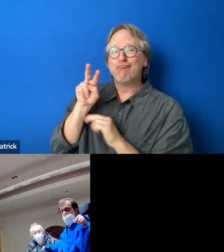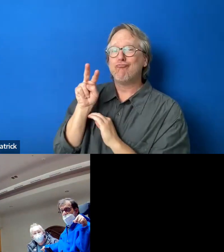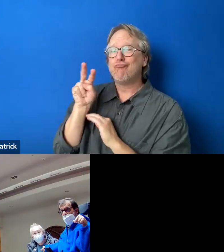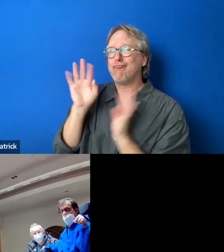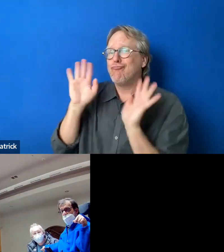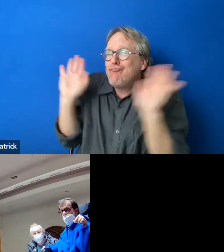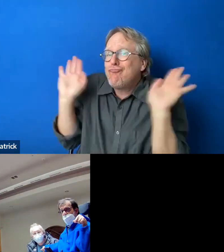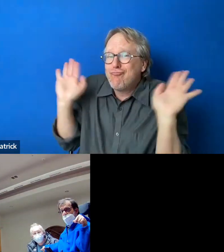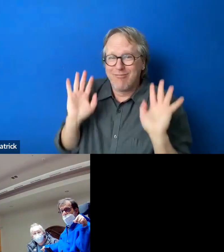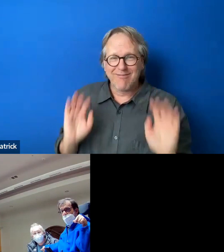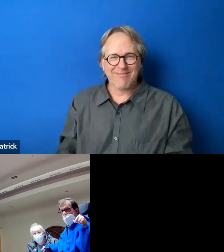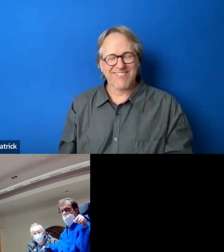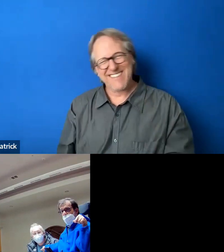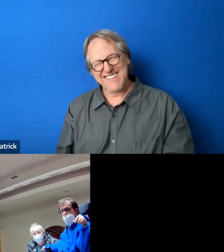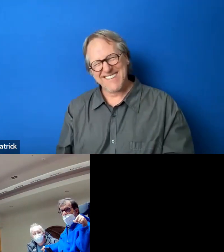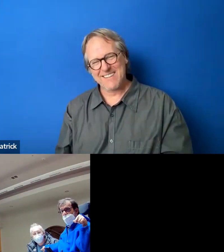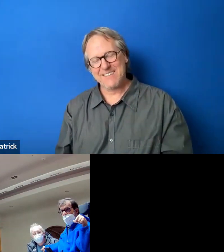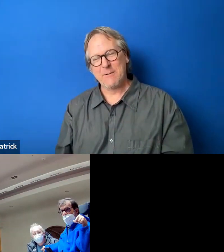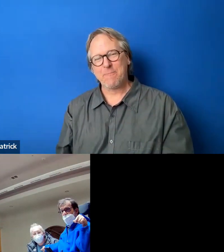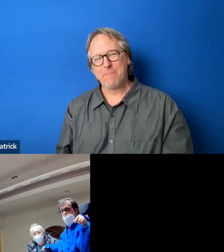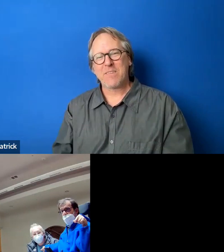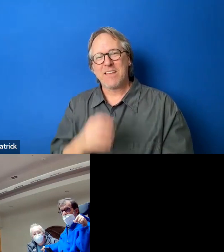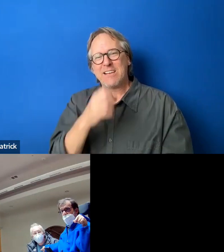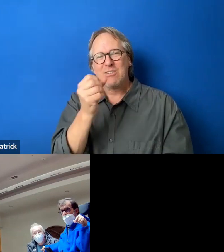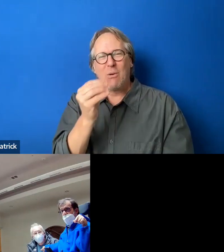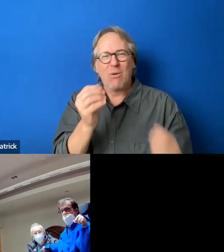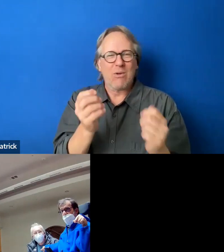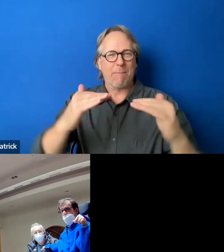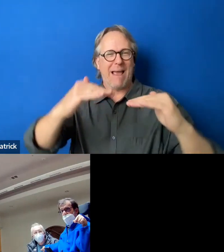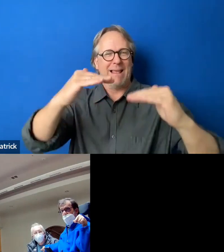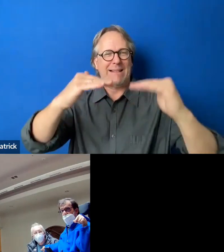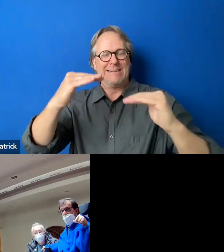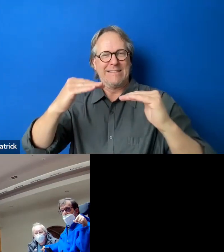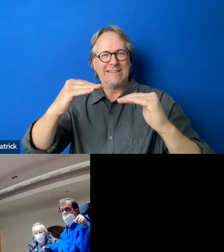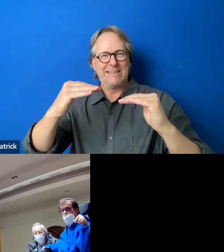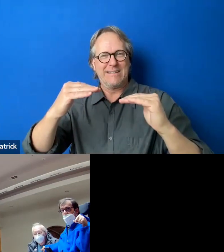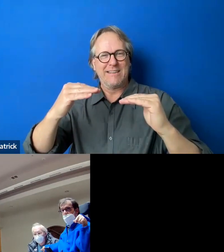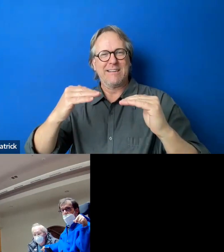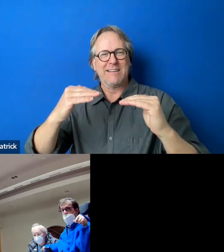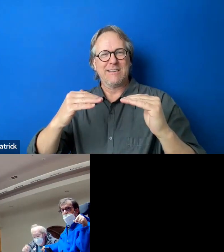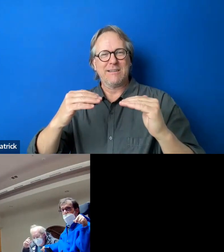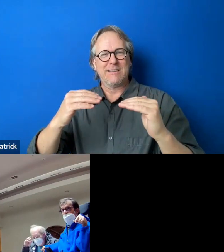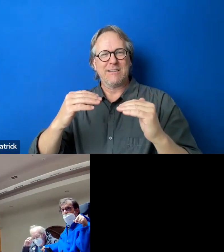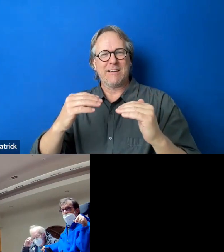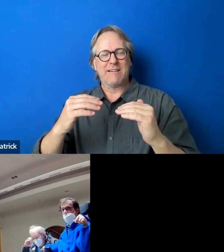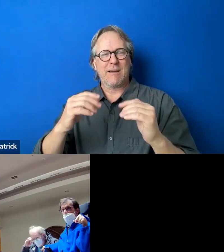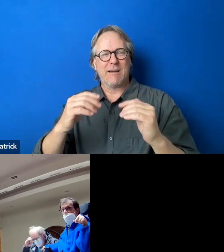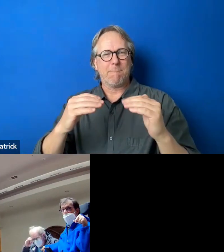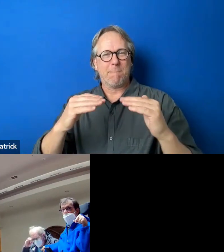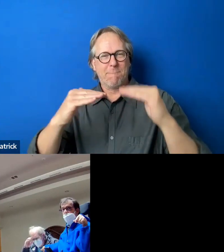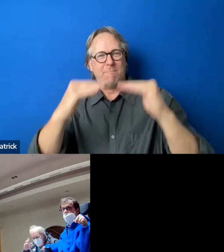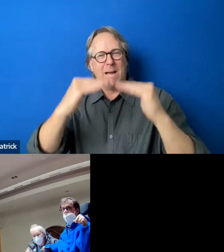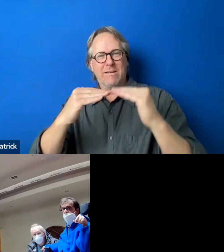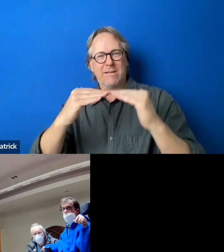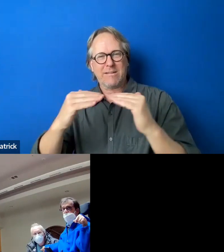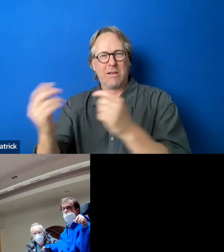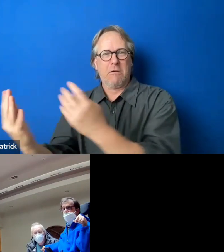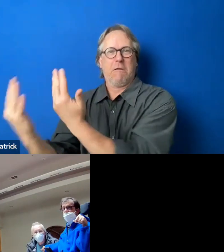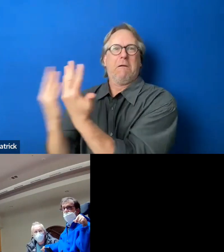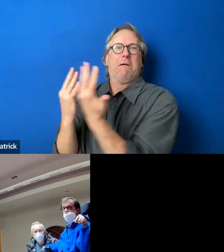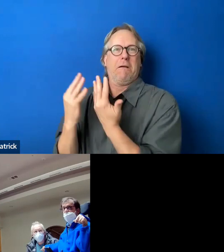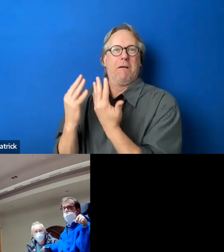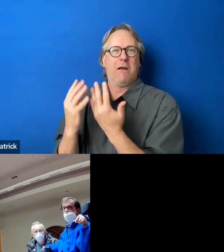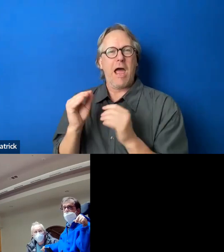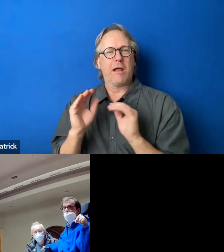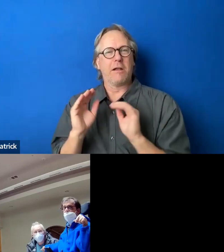hard to find the sweet spot, the balance point between that kind of aggressive eagerness